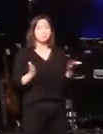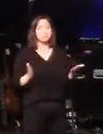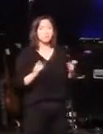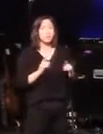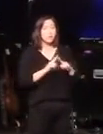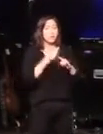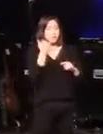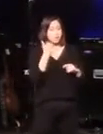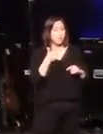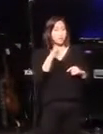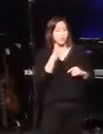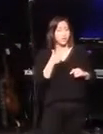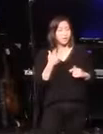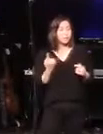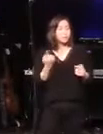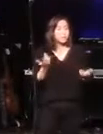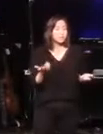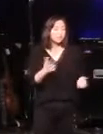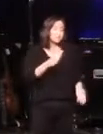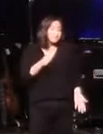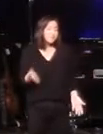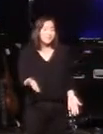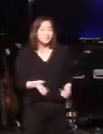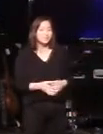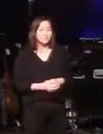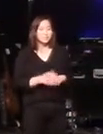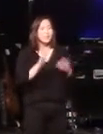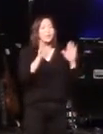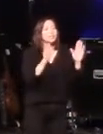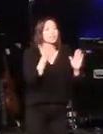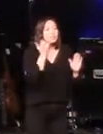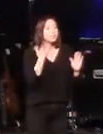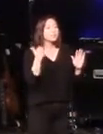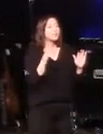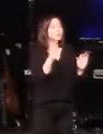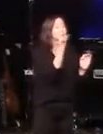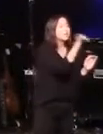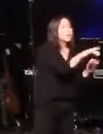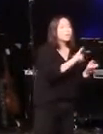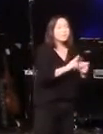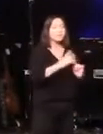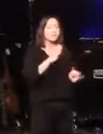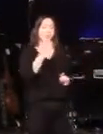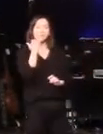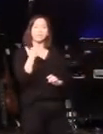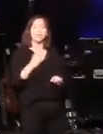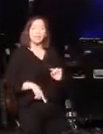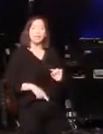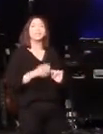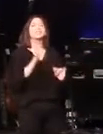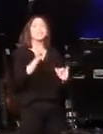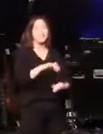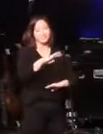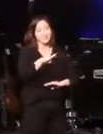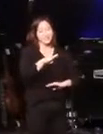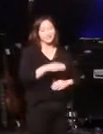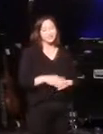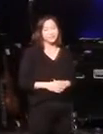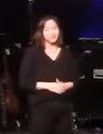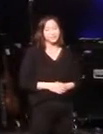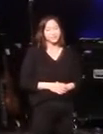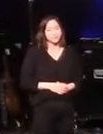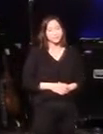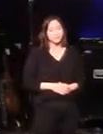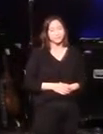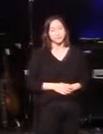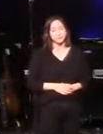It'd be awesome if I could do, but it's okay if I can't. Because there's just something that is solid. And